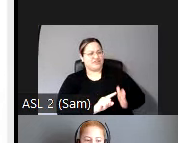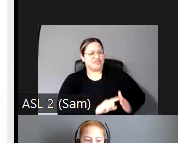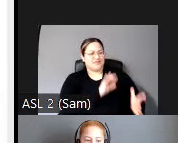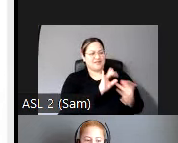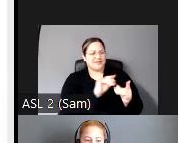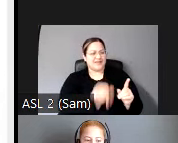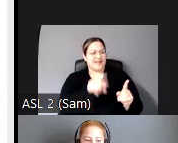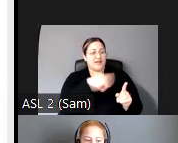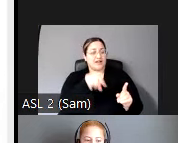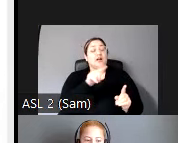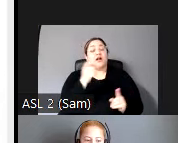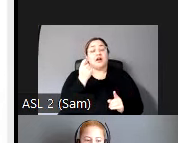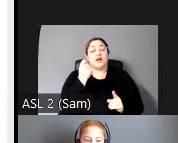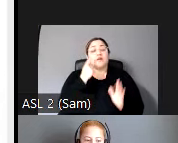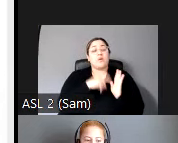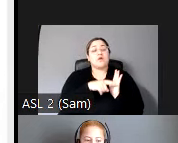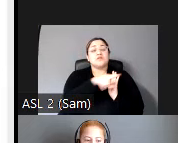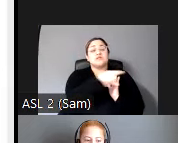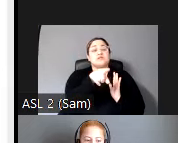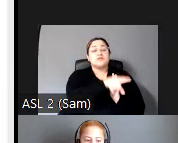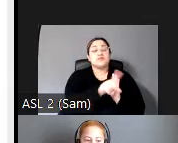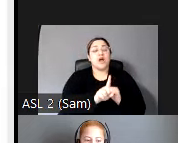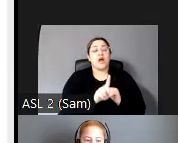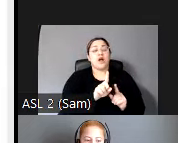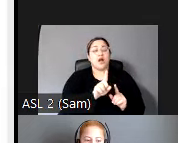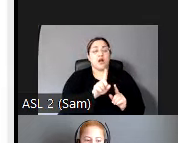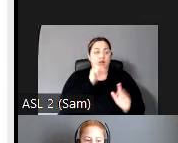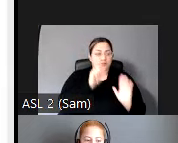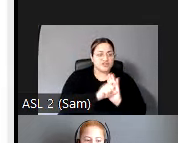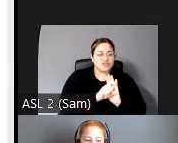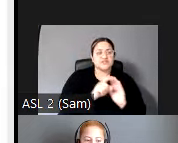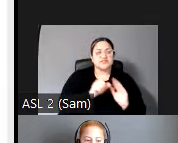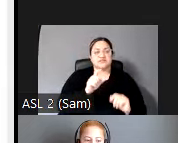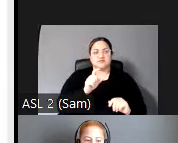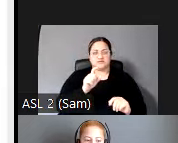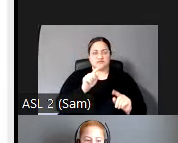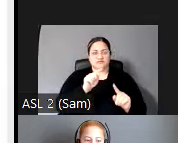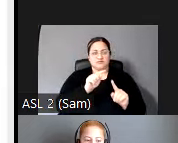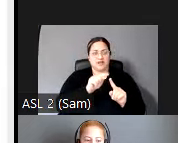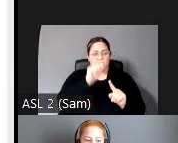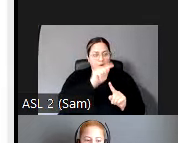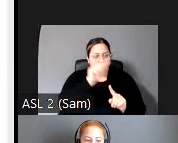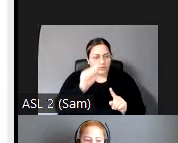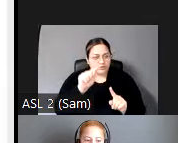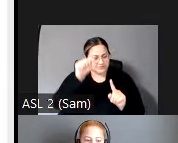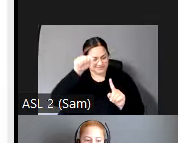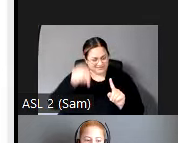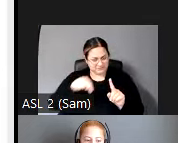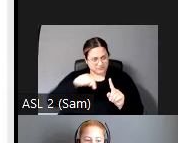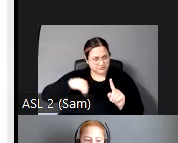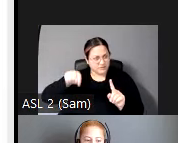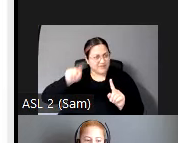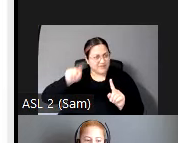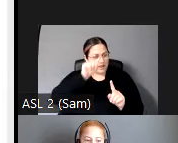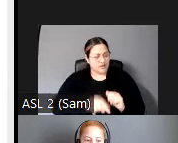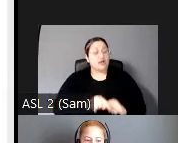it because we wanted to make it dementia friendly. There is text as well and videos and simple plain language